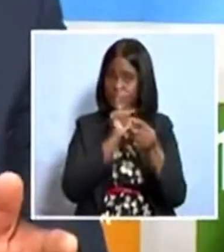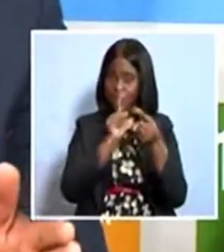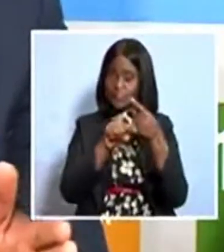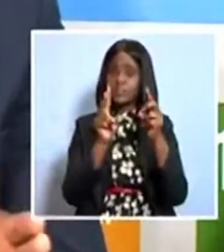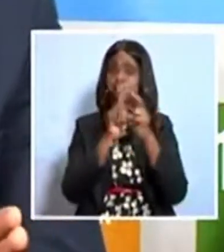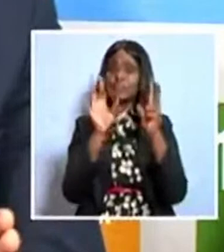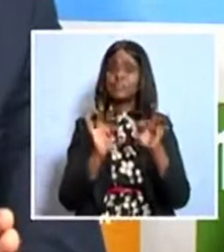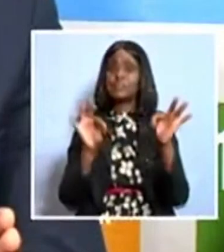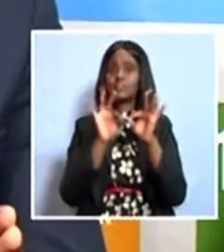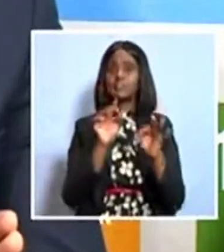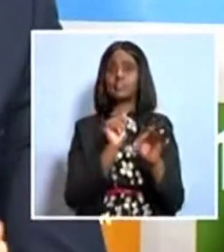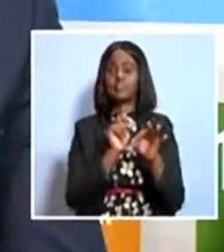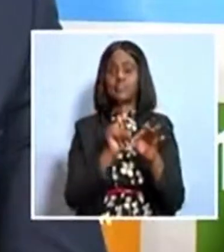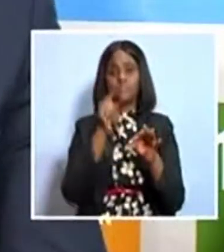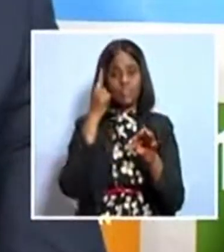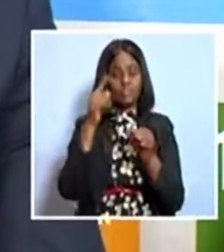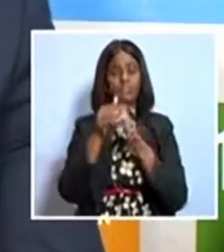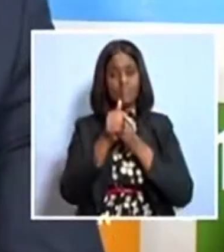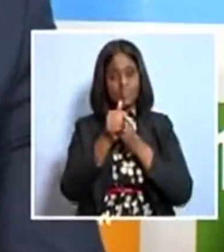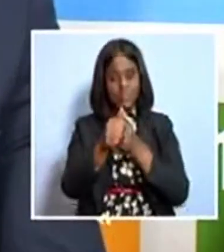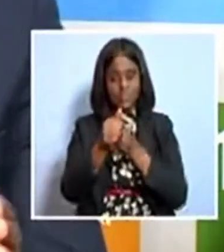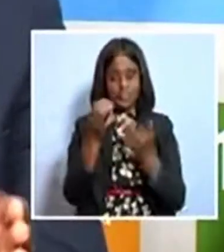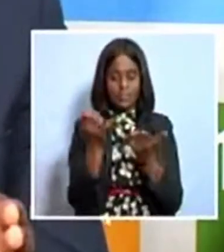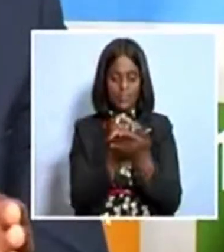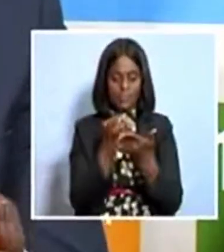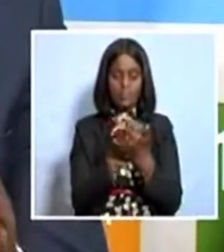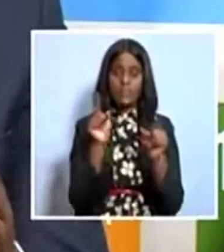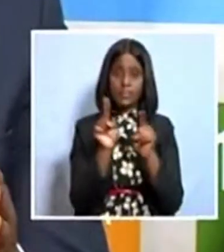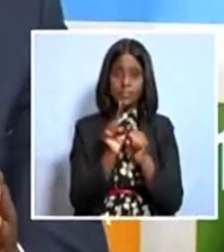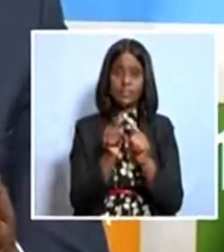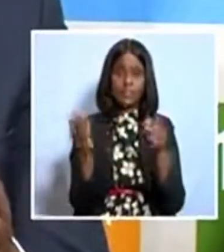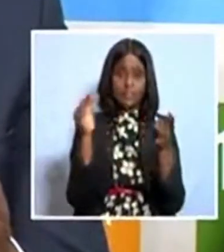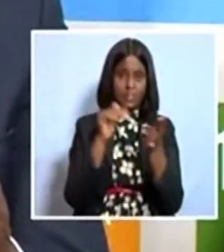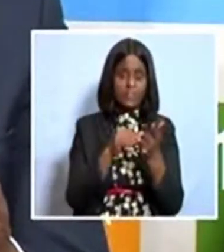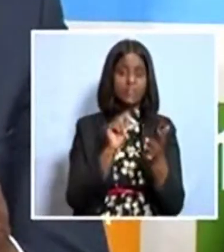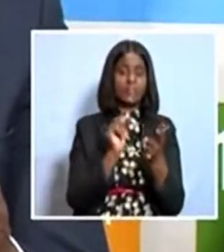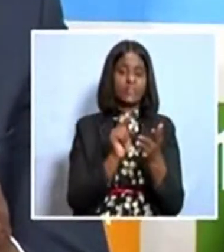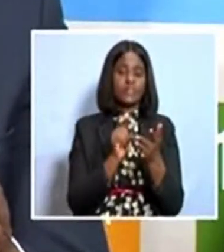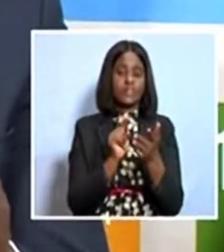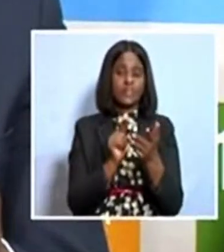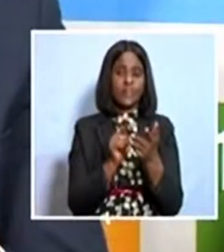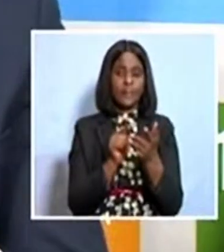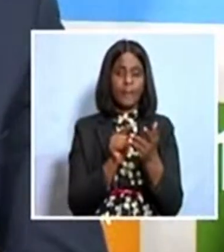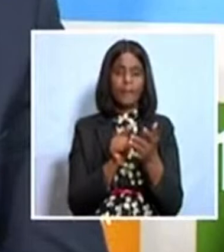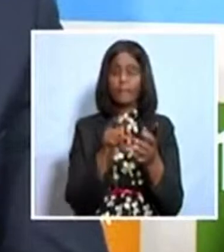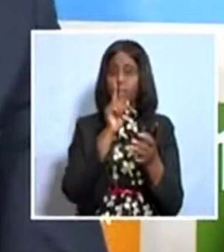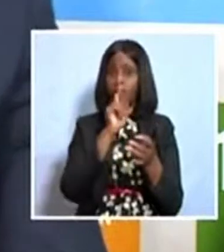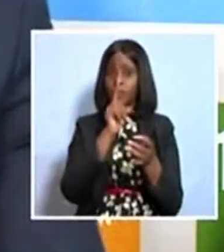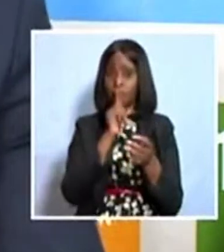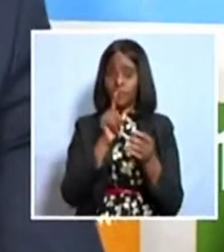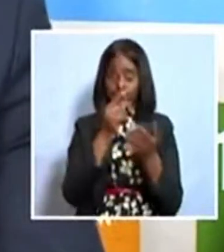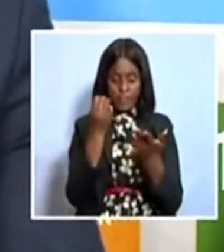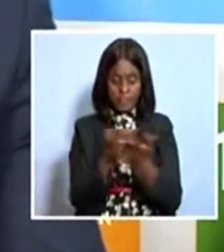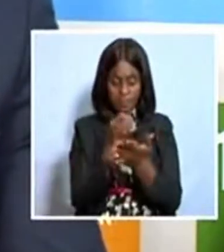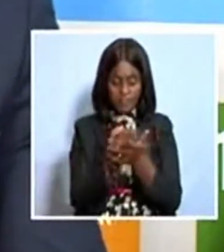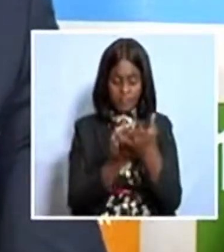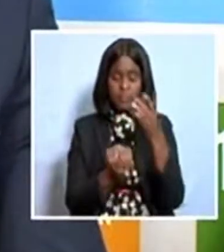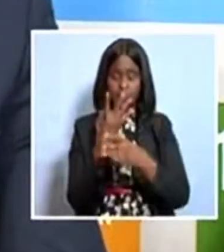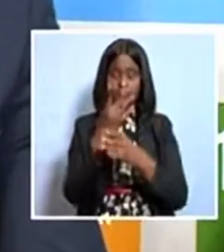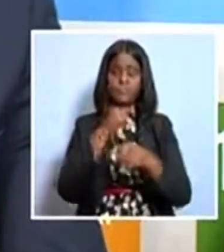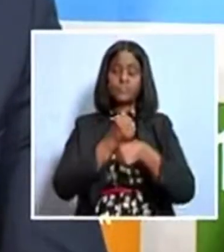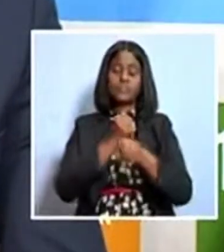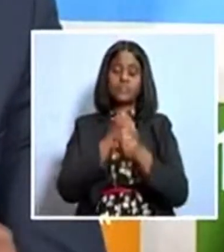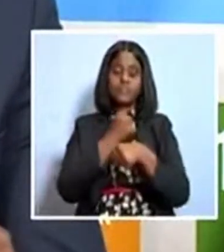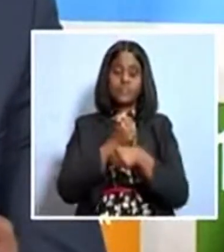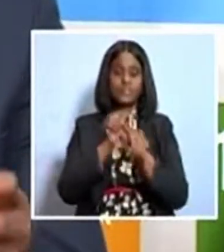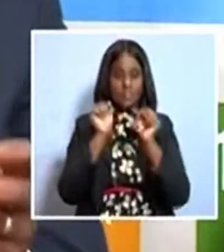key to drive the economy. It is actually the factor to economic growth is manufacturing.